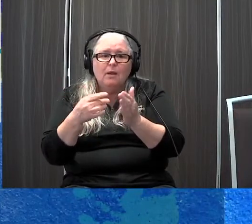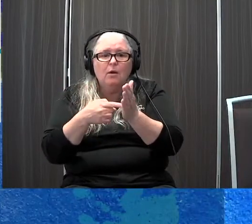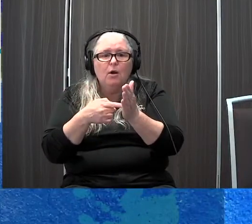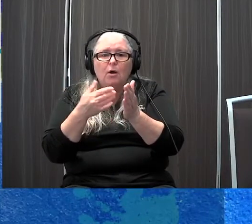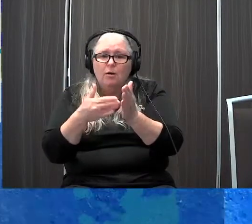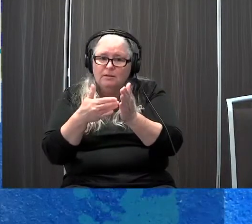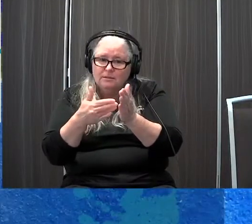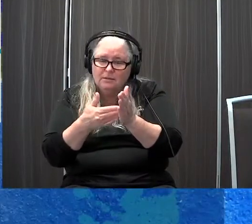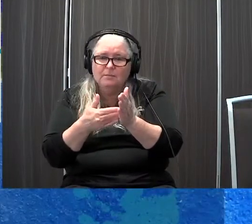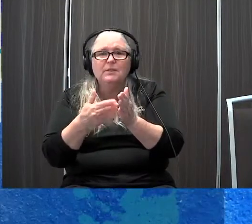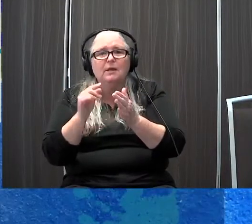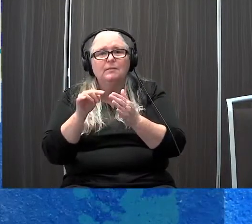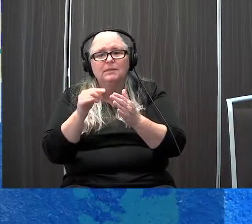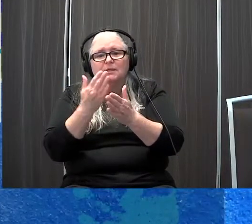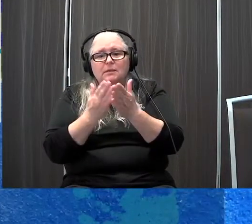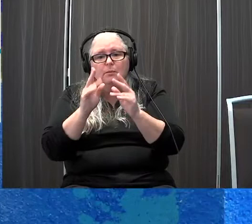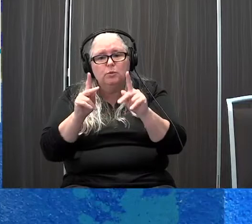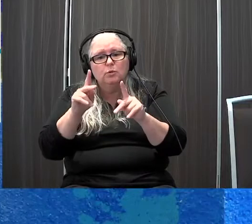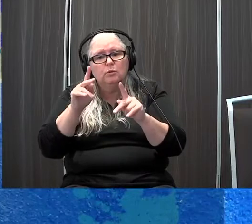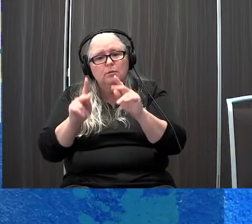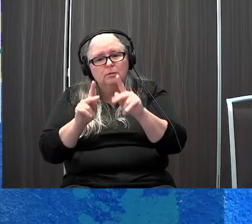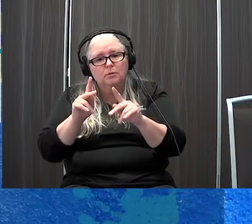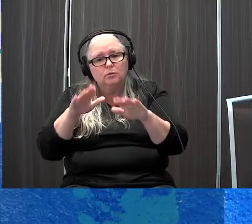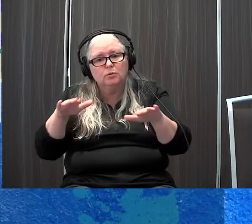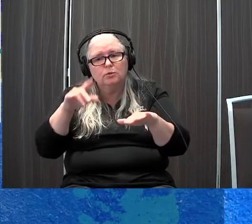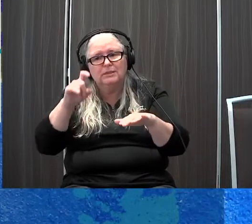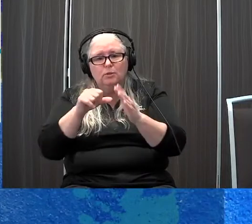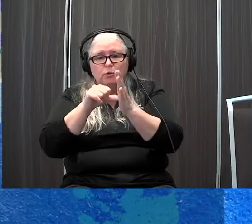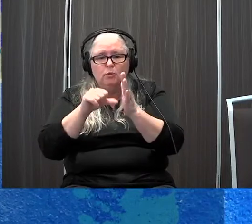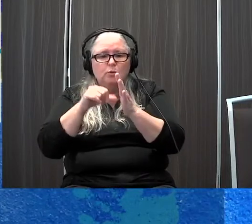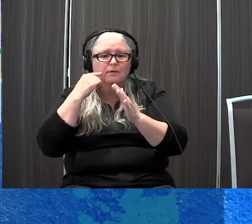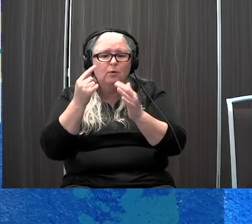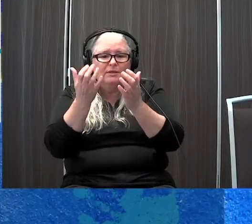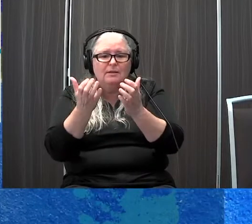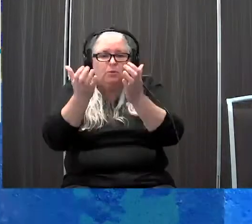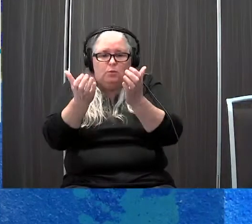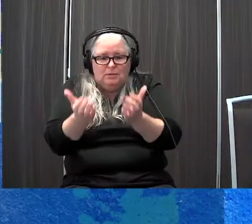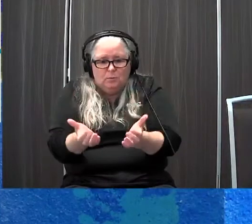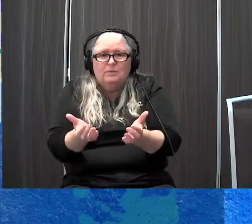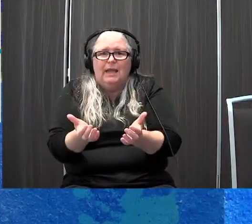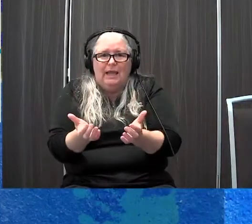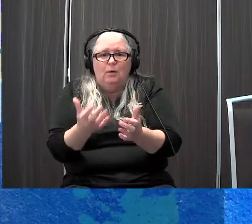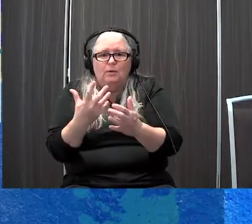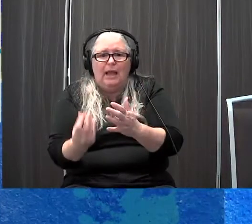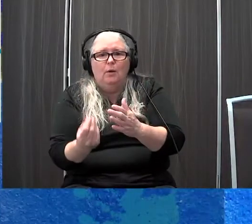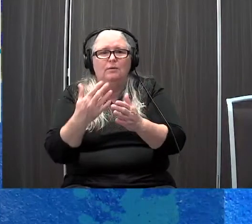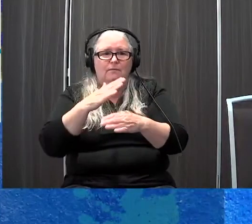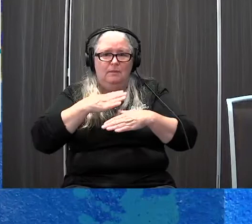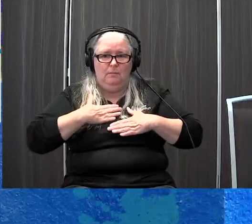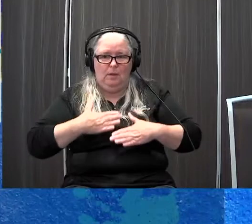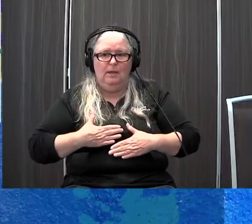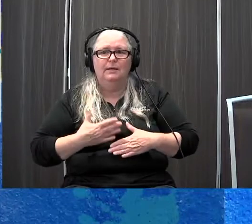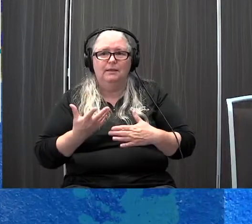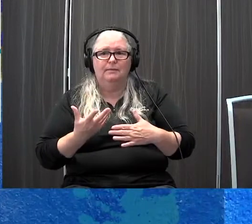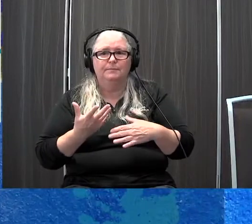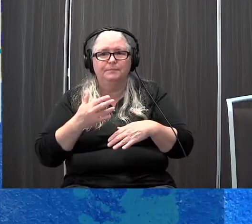so some children need surgery to bring those testicles down. And then at puberty, we would